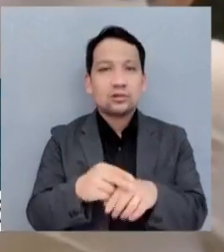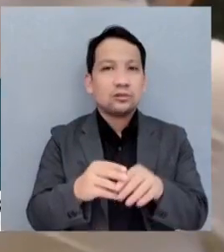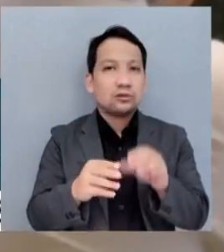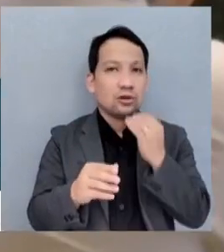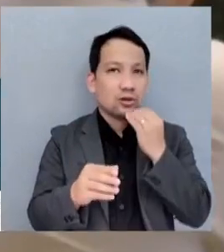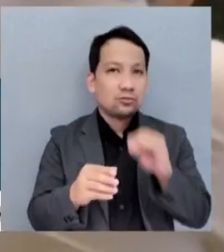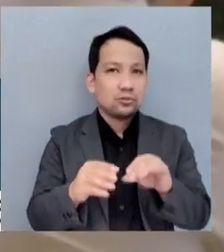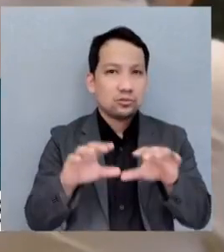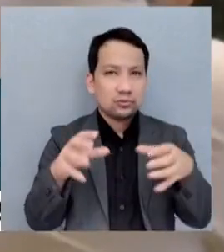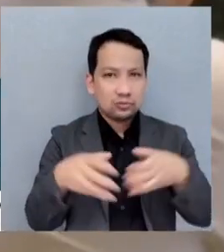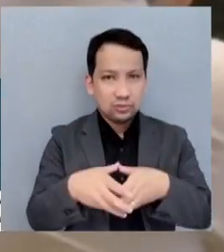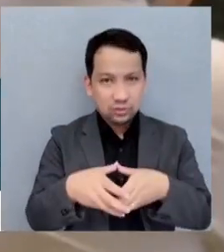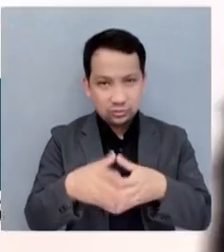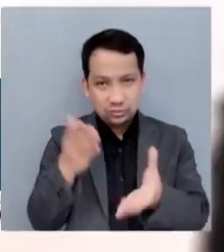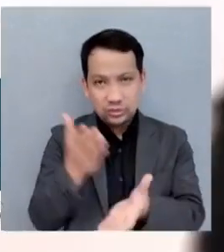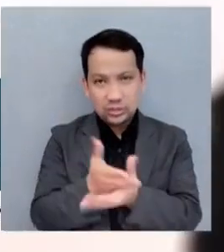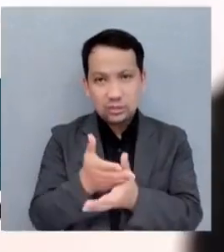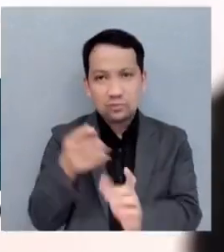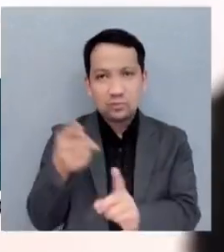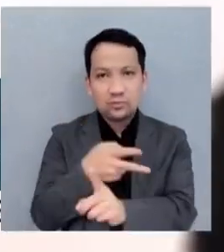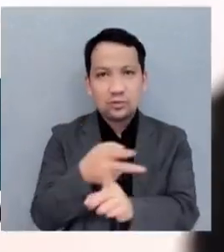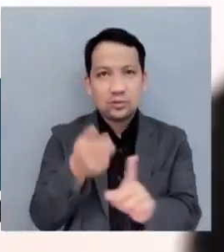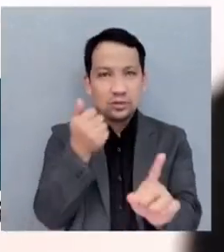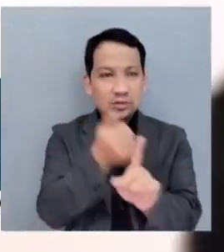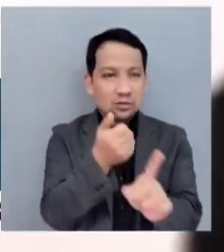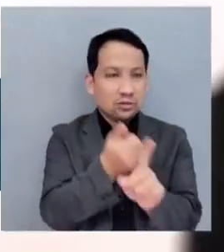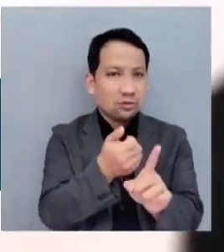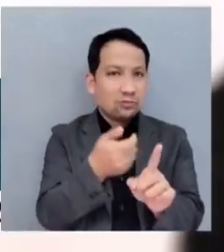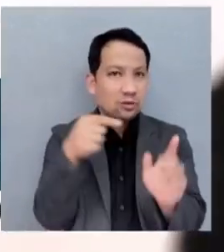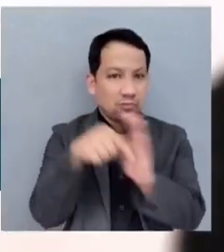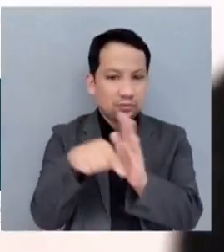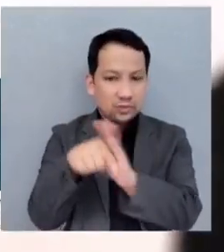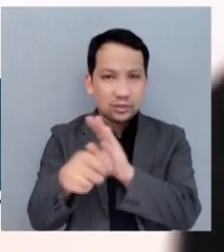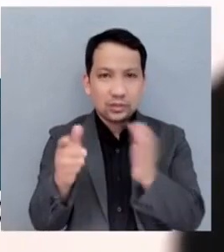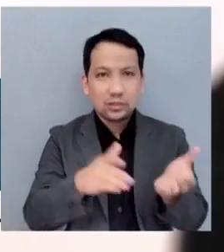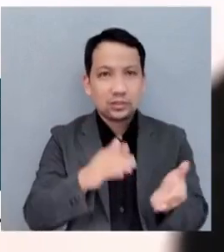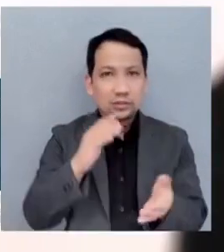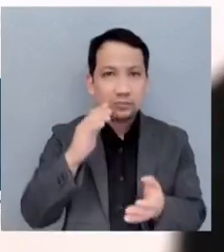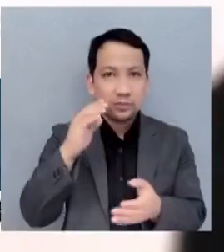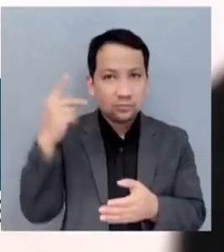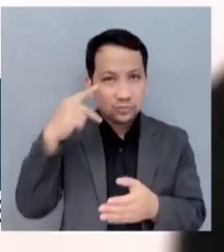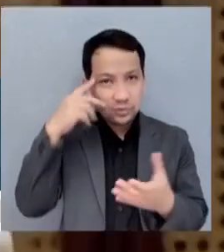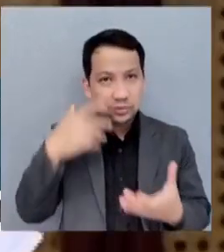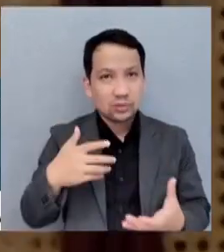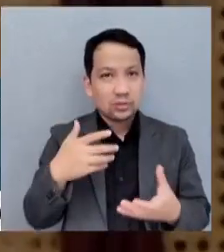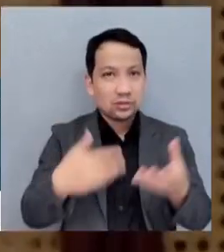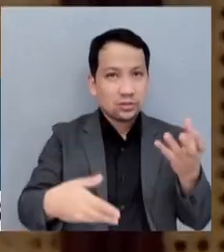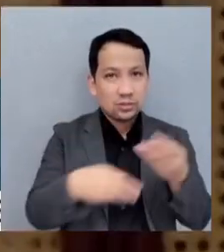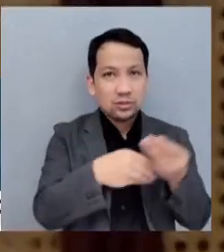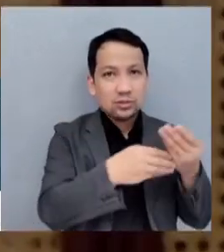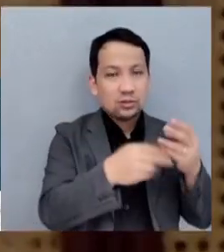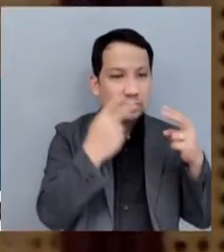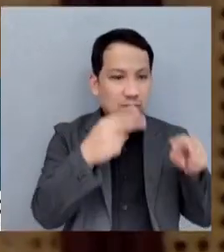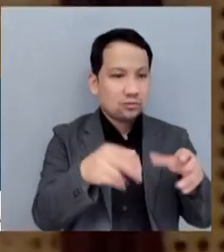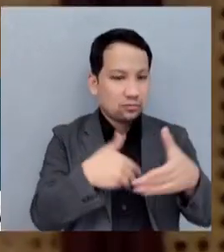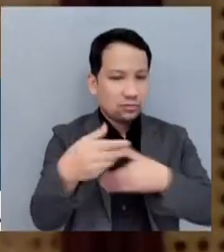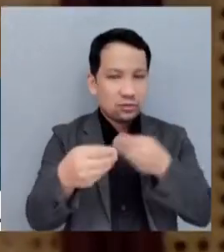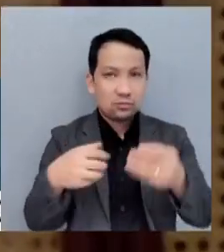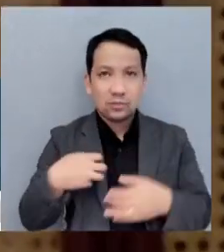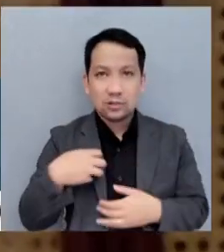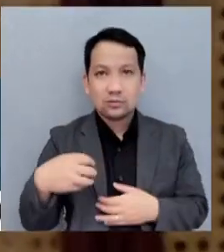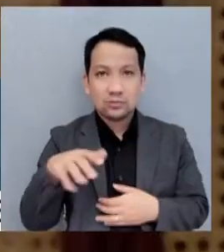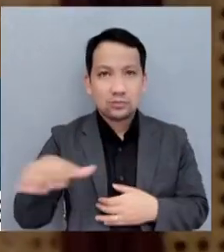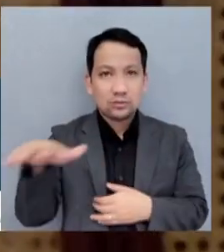to root out violent actions targeting politicians. To do that, Marcos suggests increasing visibility of law enforcers in the